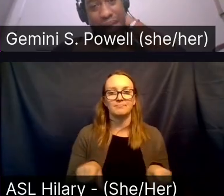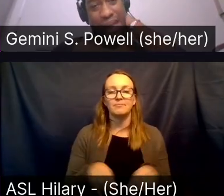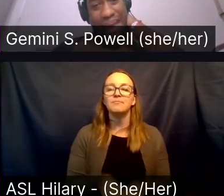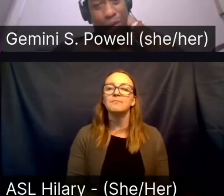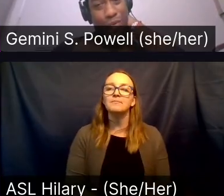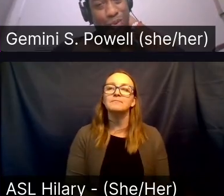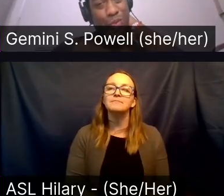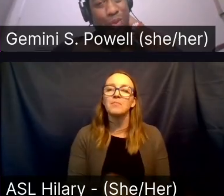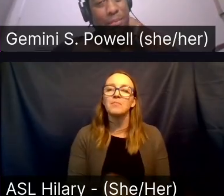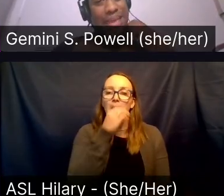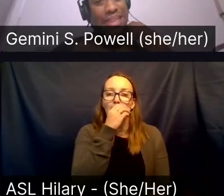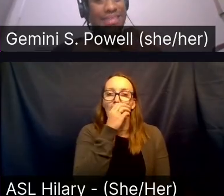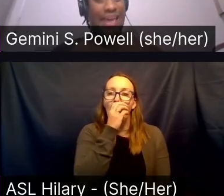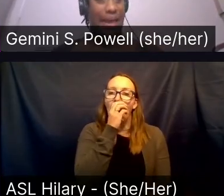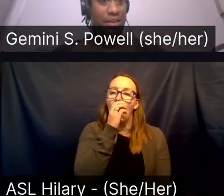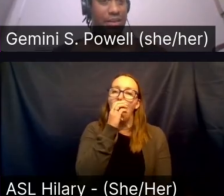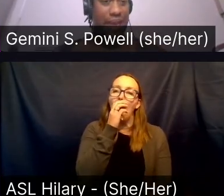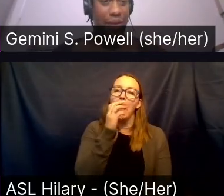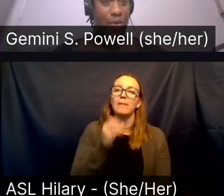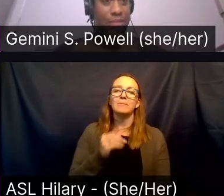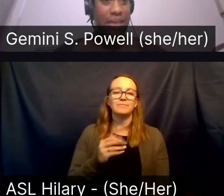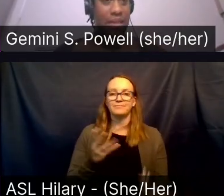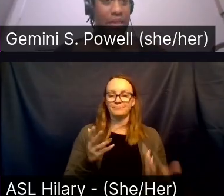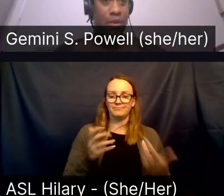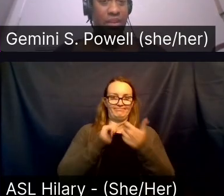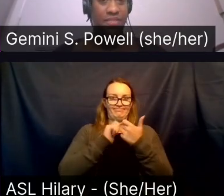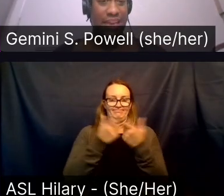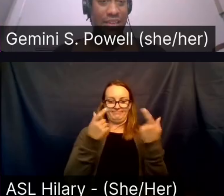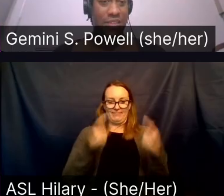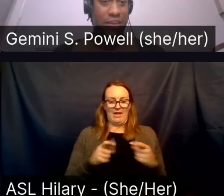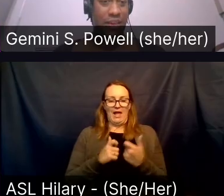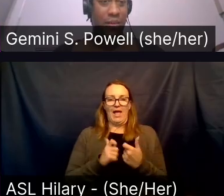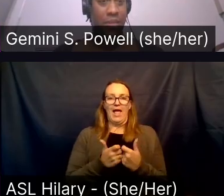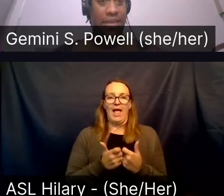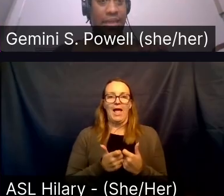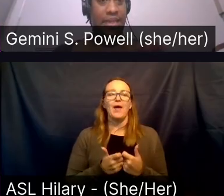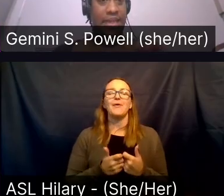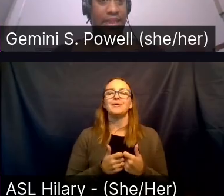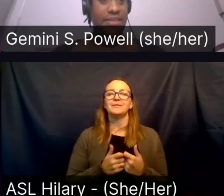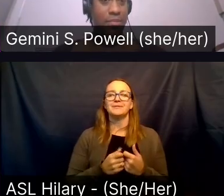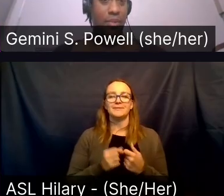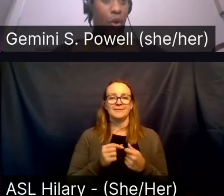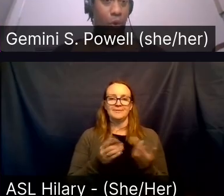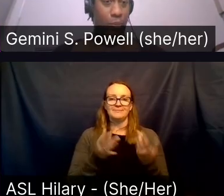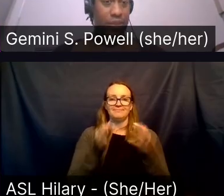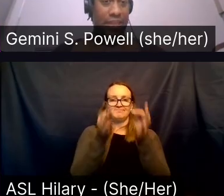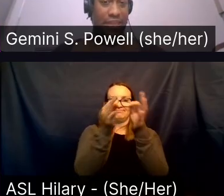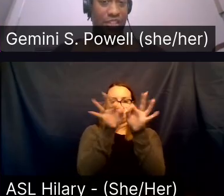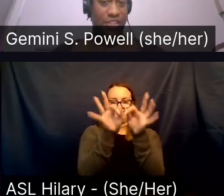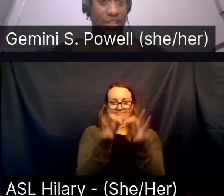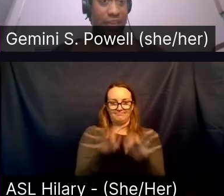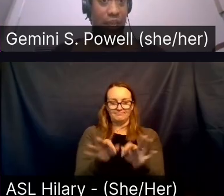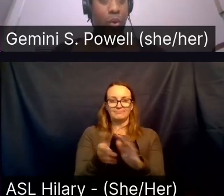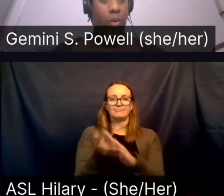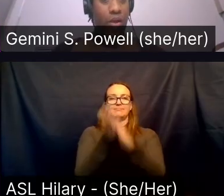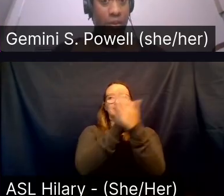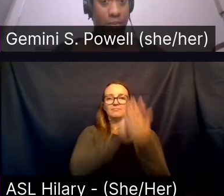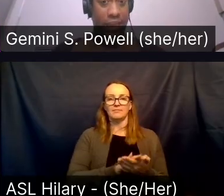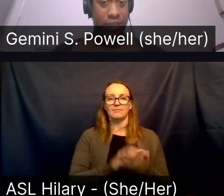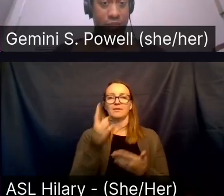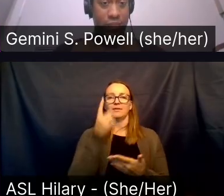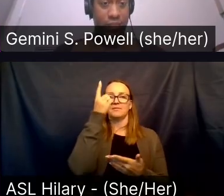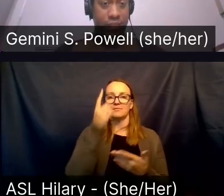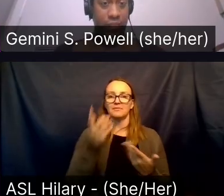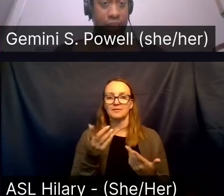So how do we make this happen? How do we make a little bit of text become this blurb that just says hello world